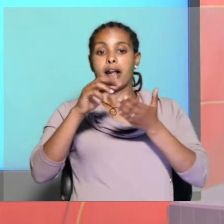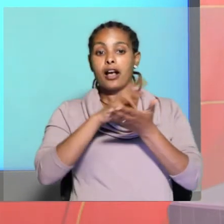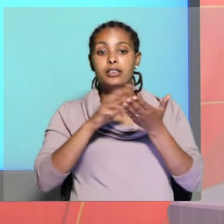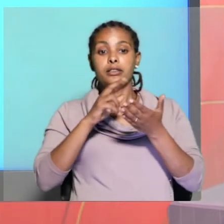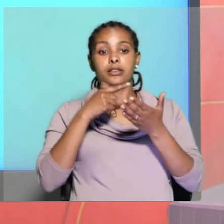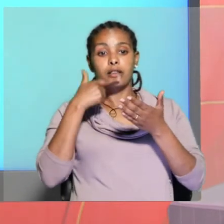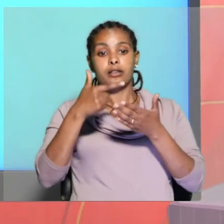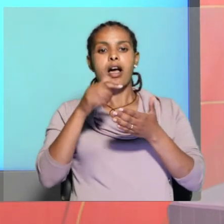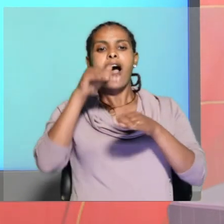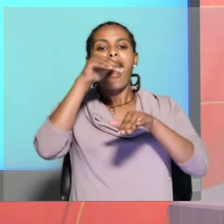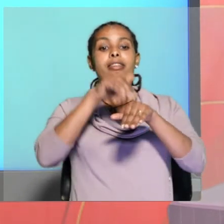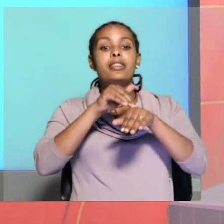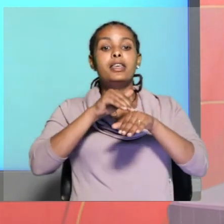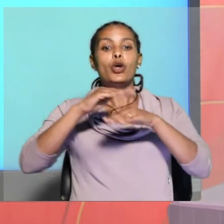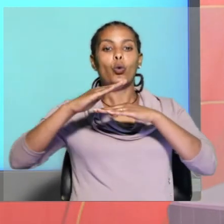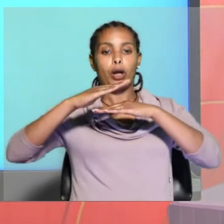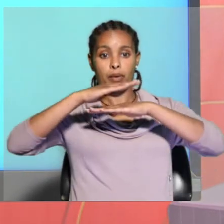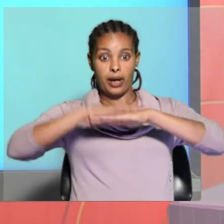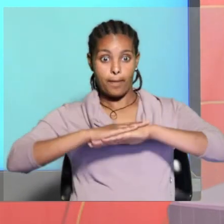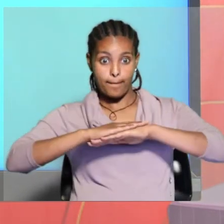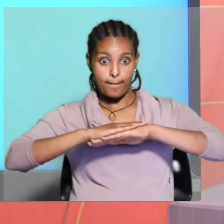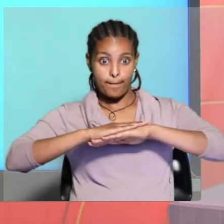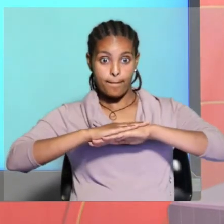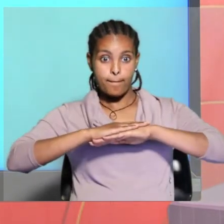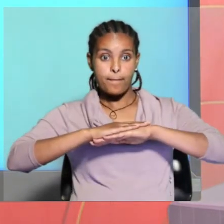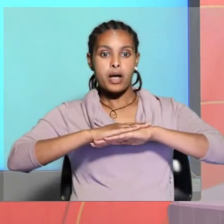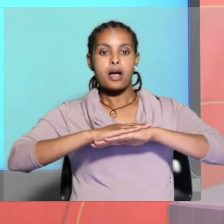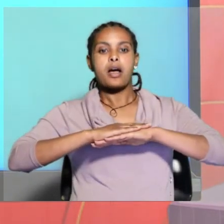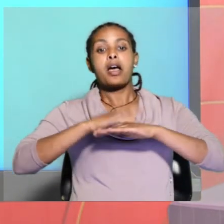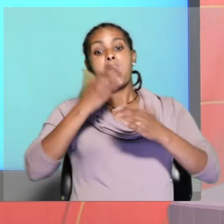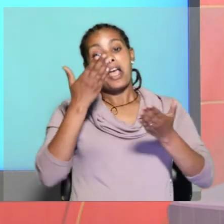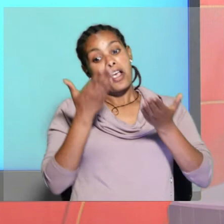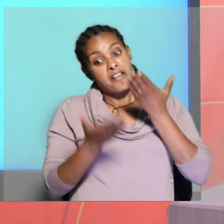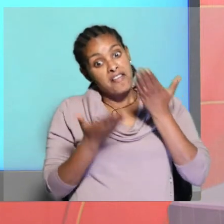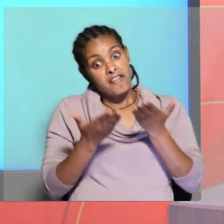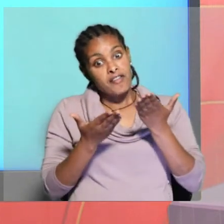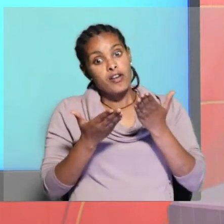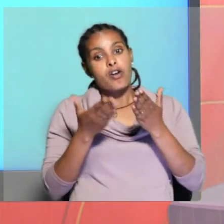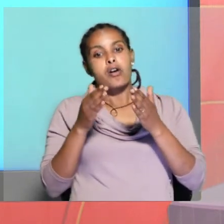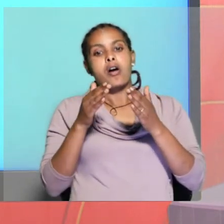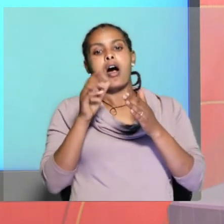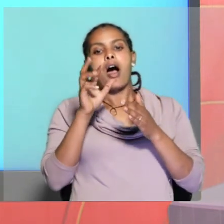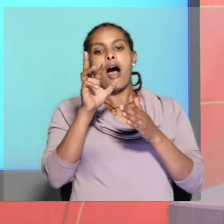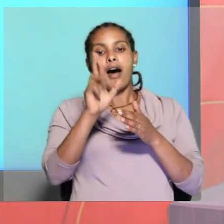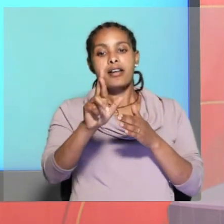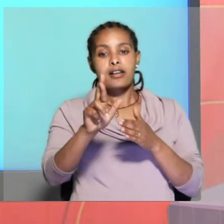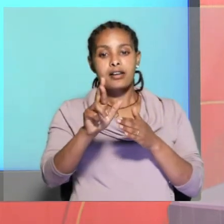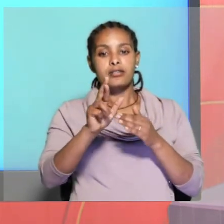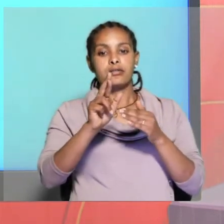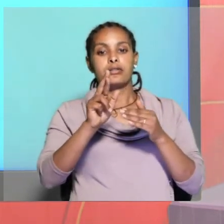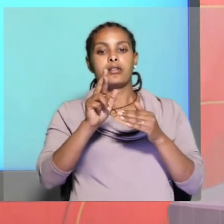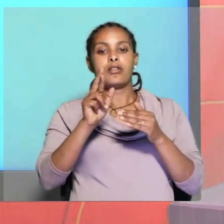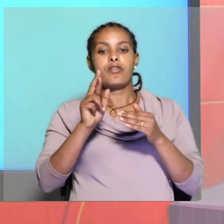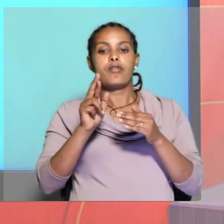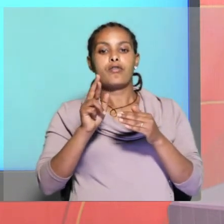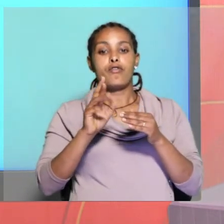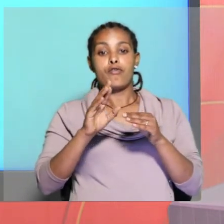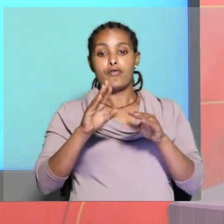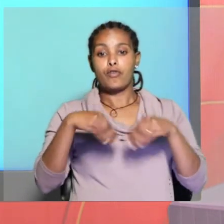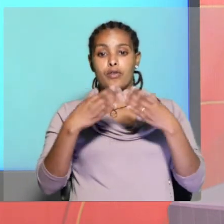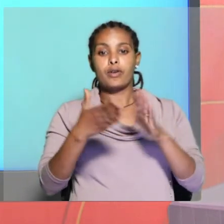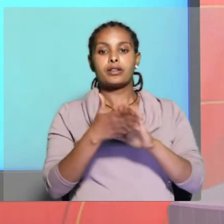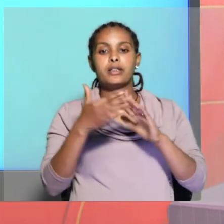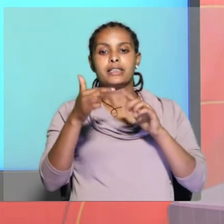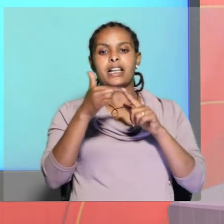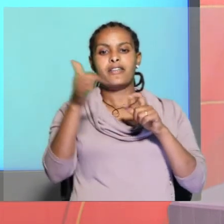be at equilibrium if and only if forward rates are forward equal the reverse